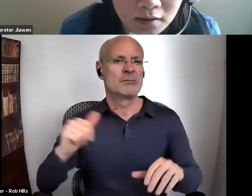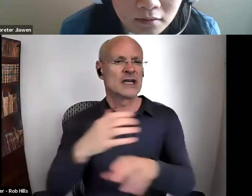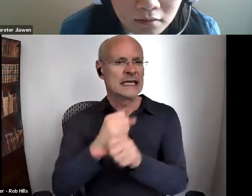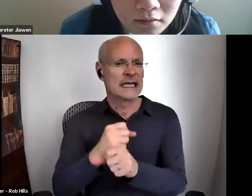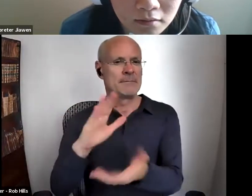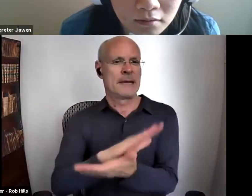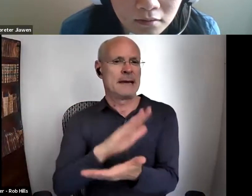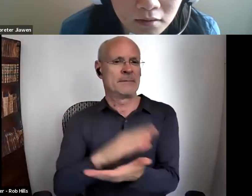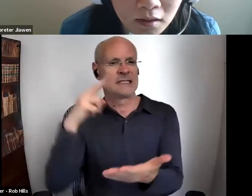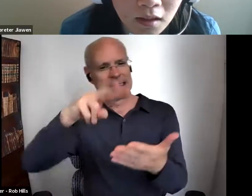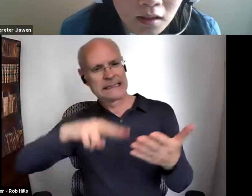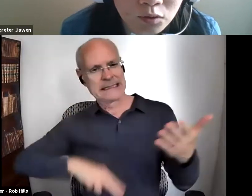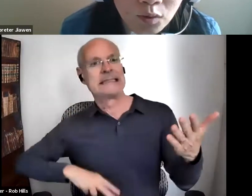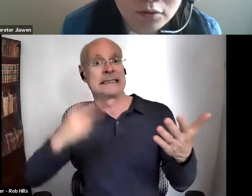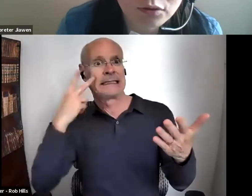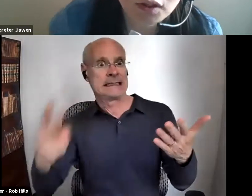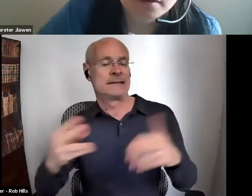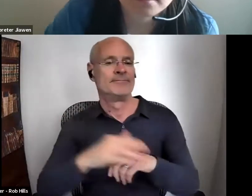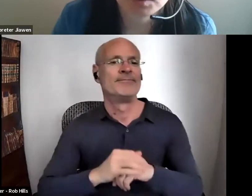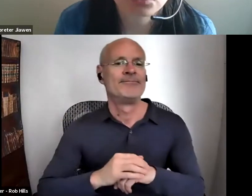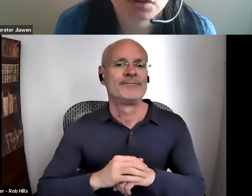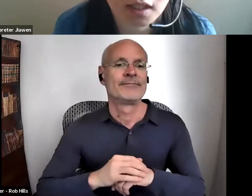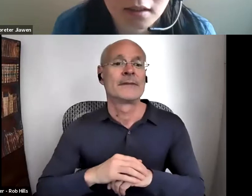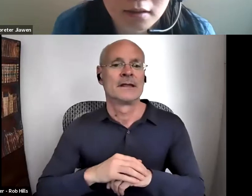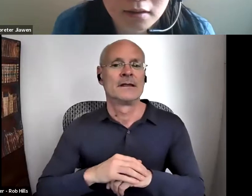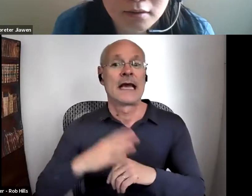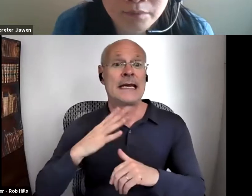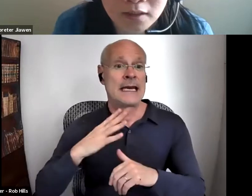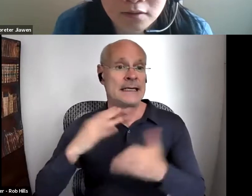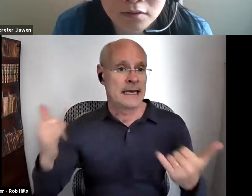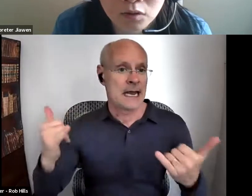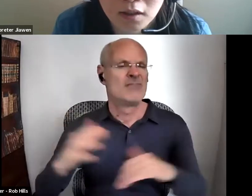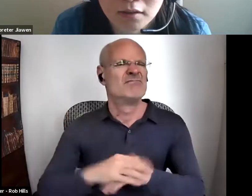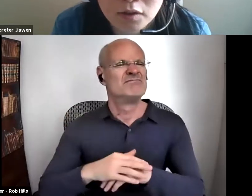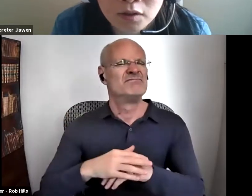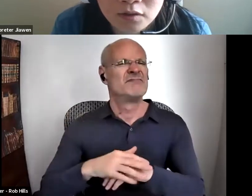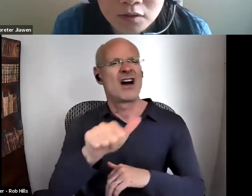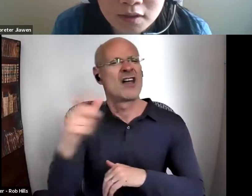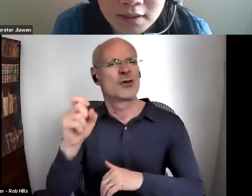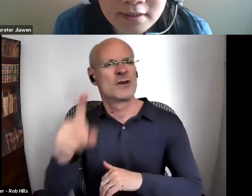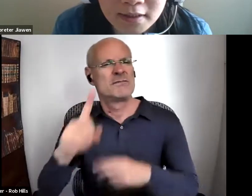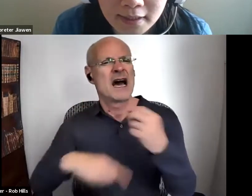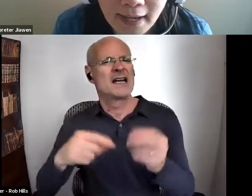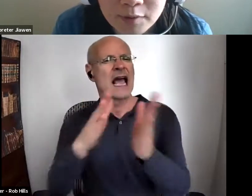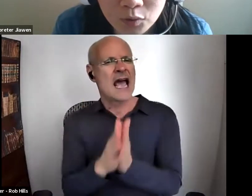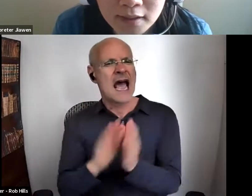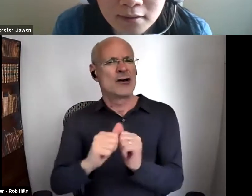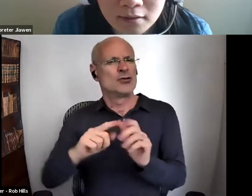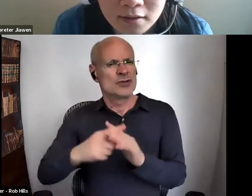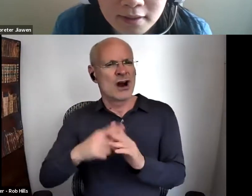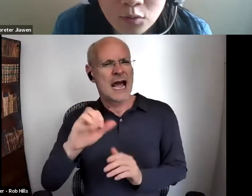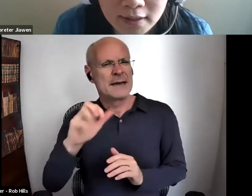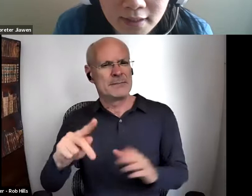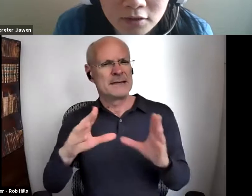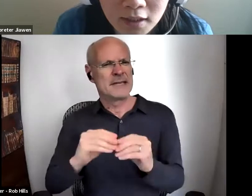the asking for an IEP meeting, so as I mentioned, remember that in the last step in the process is when the